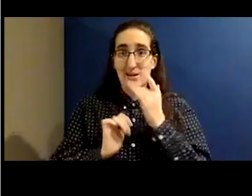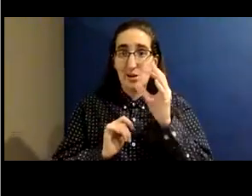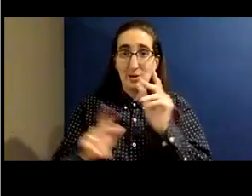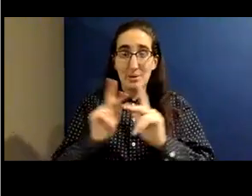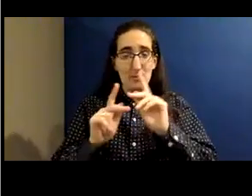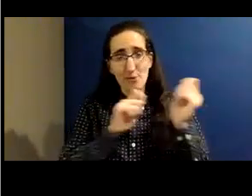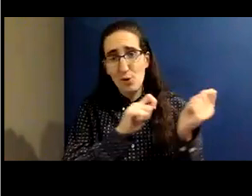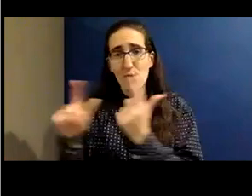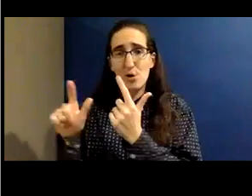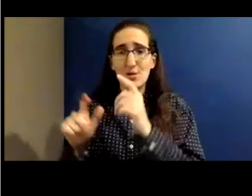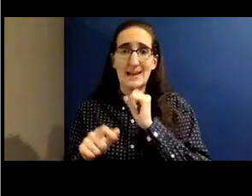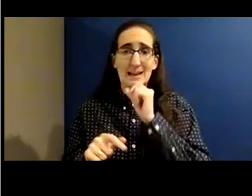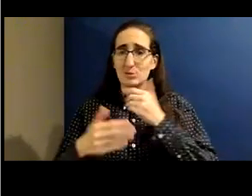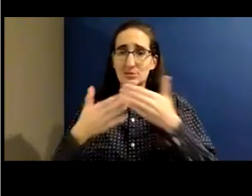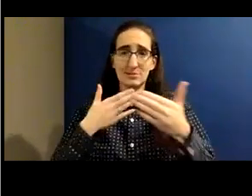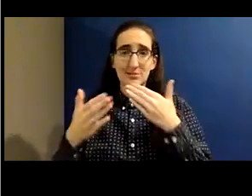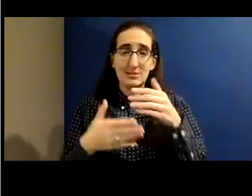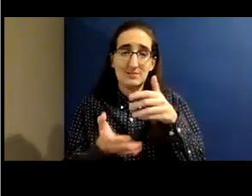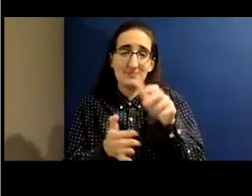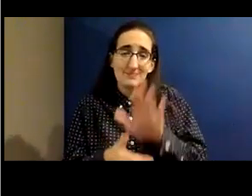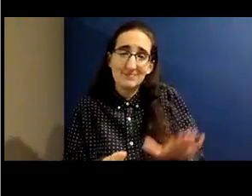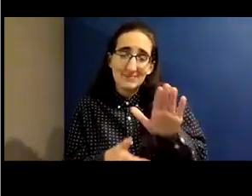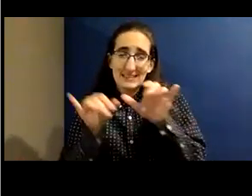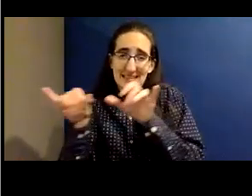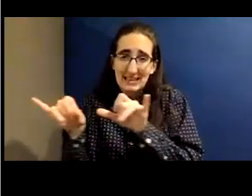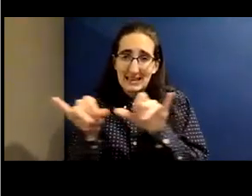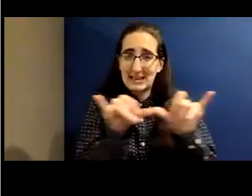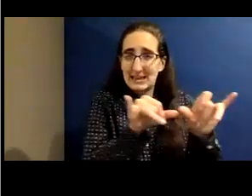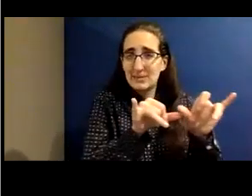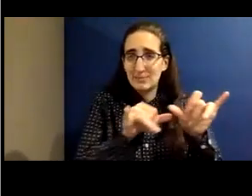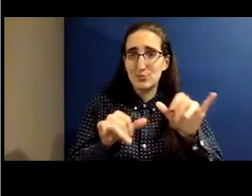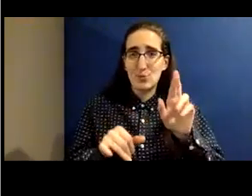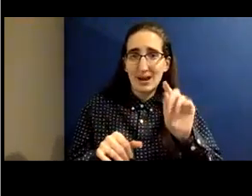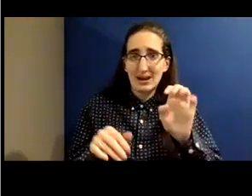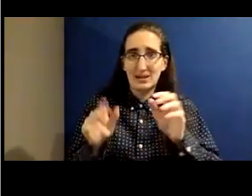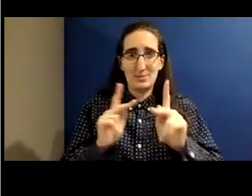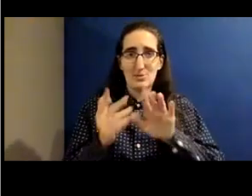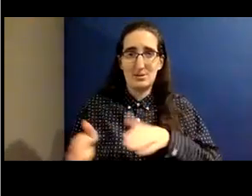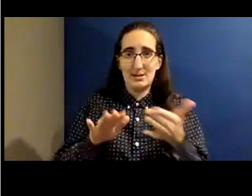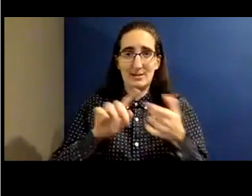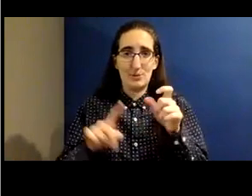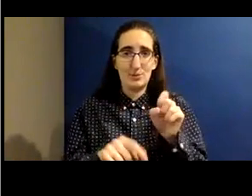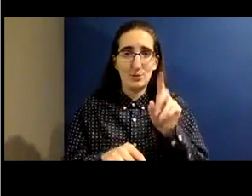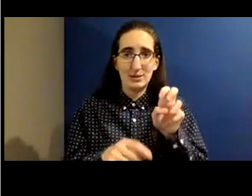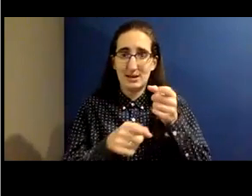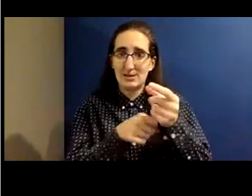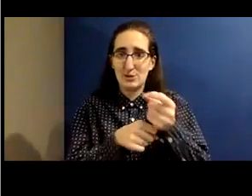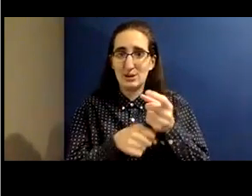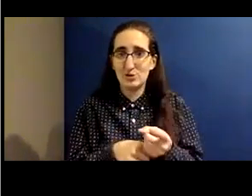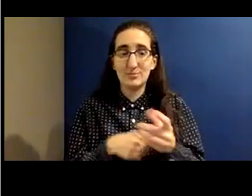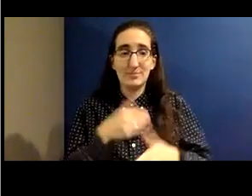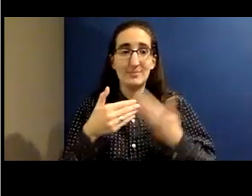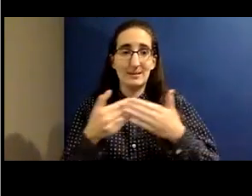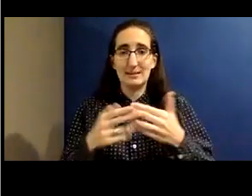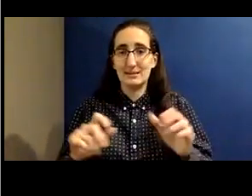all ages, roughly about the same rate of people are dying by suicide from year to year. Next slide,